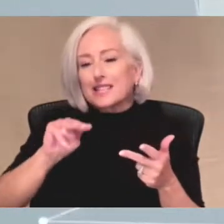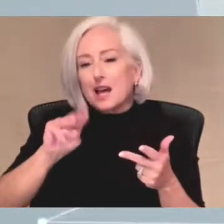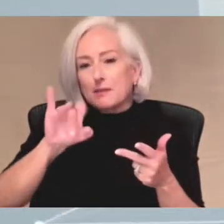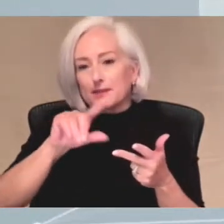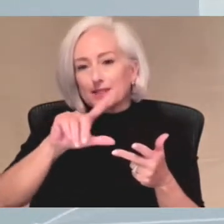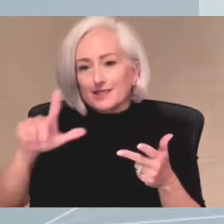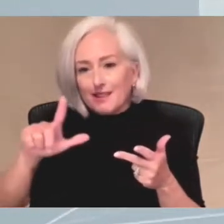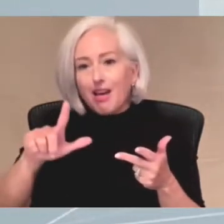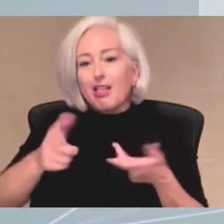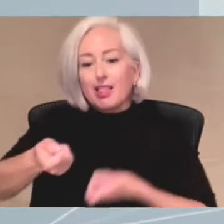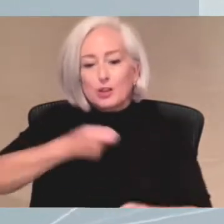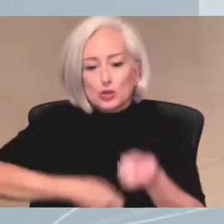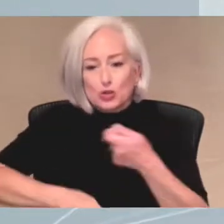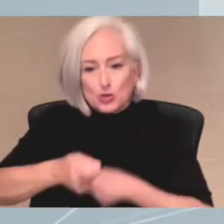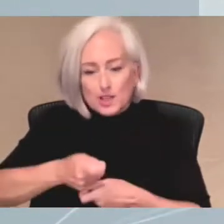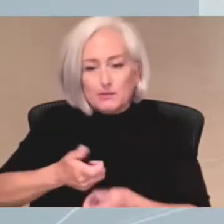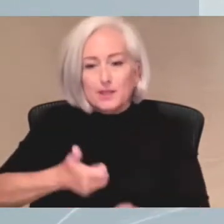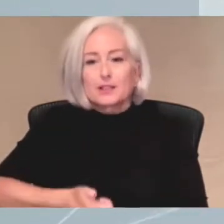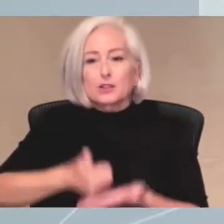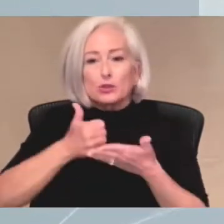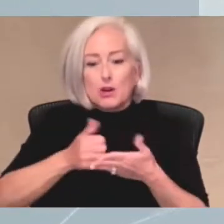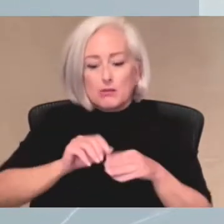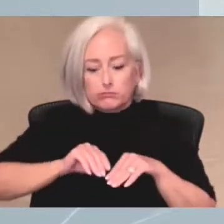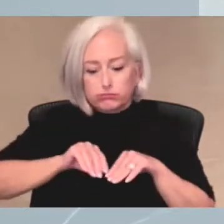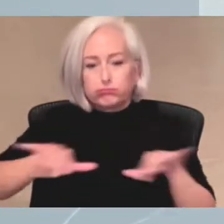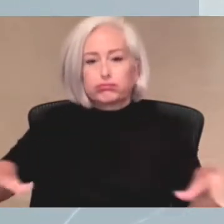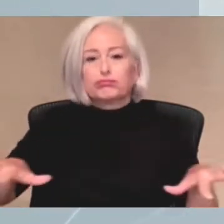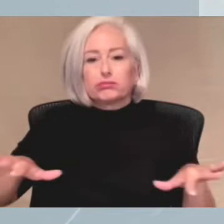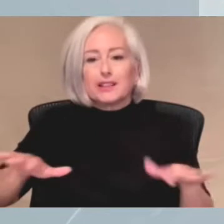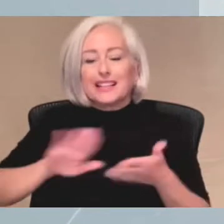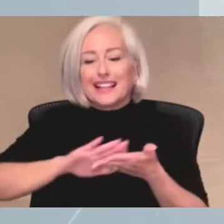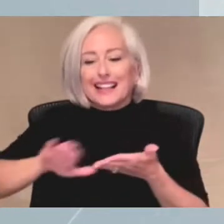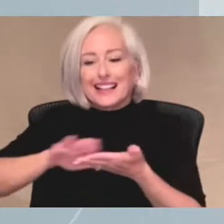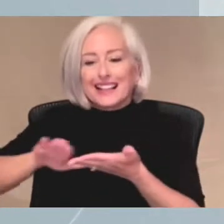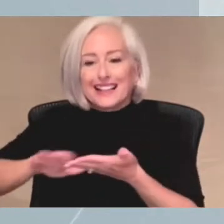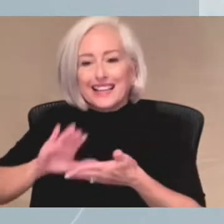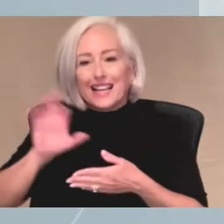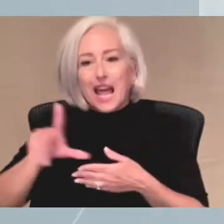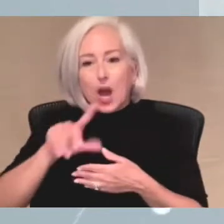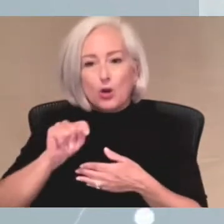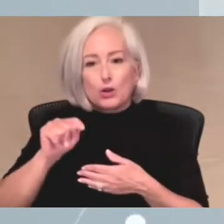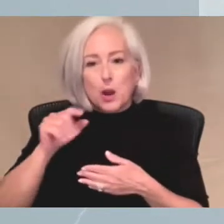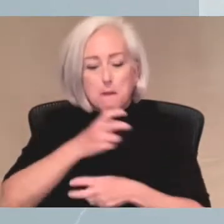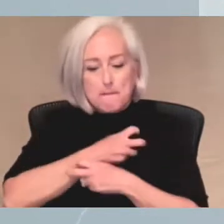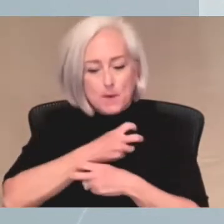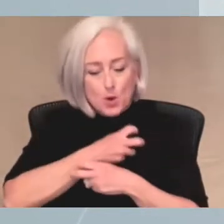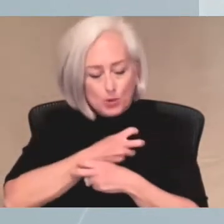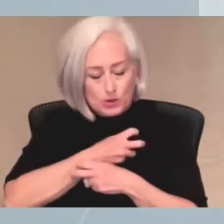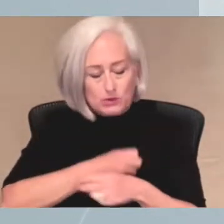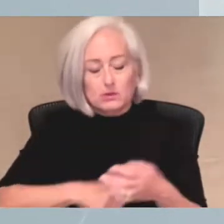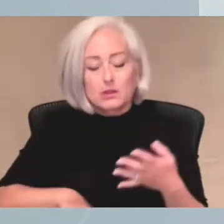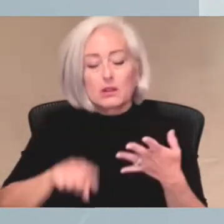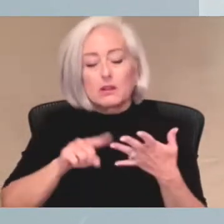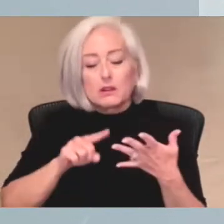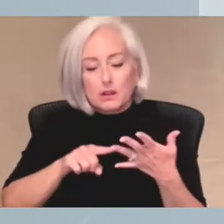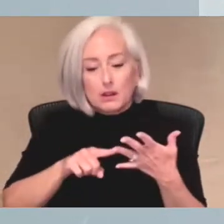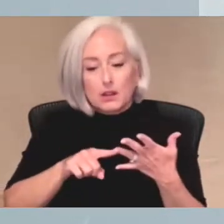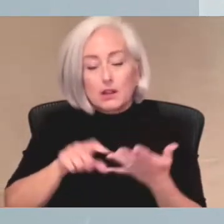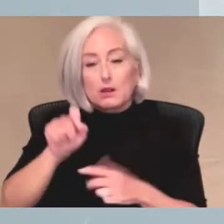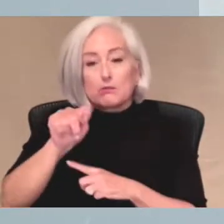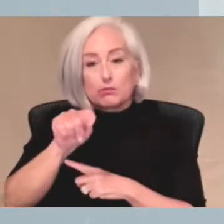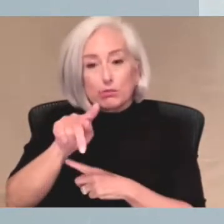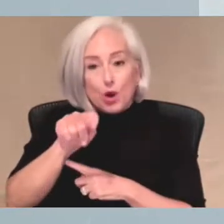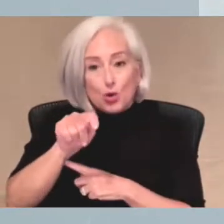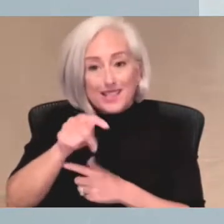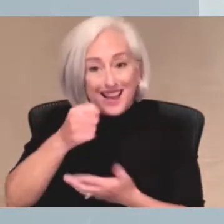anything residual that might be left in his bones. And then we went to proton therapy was the first modality, and then we